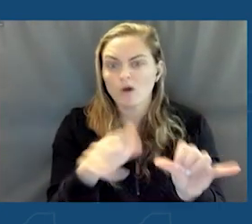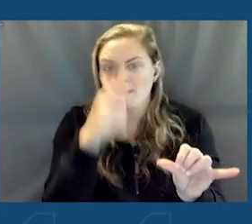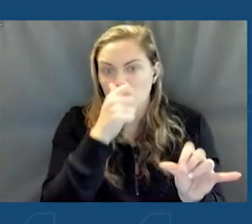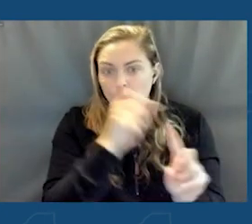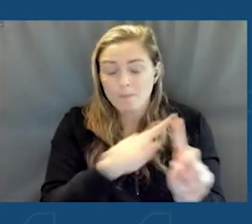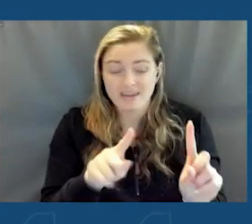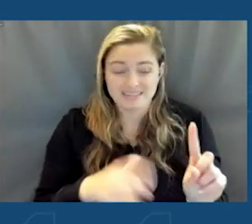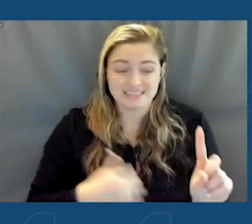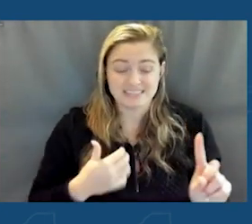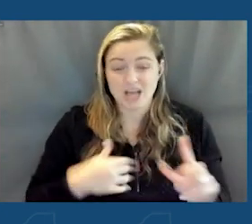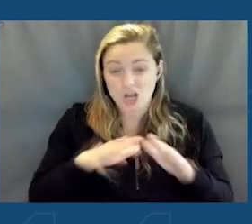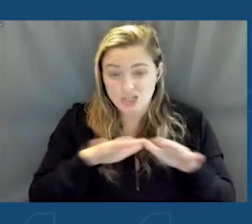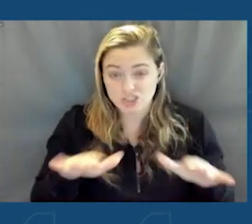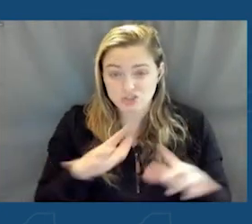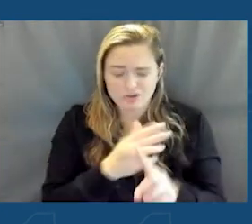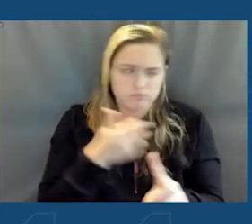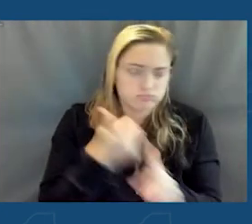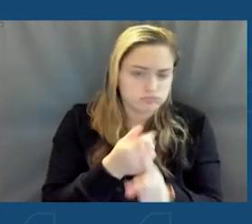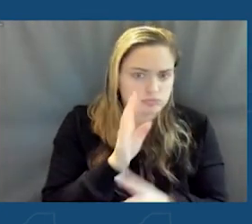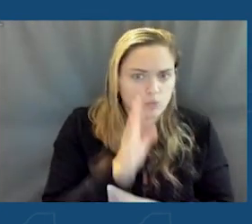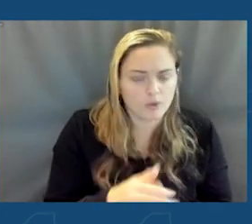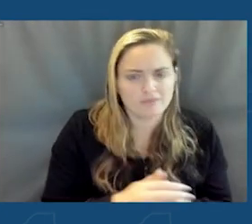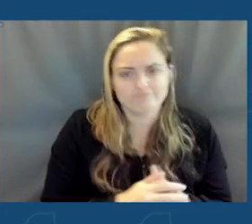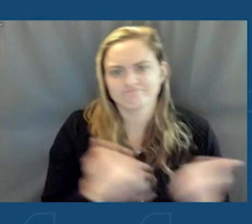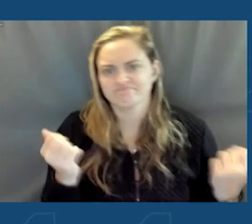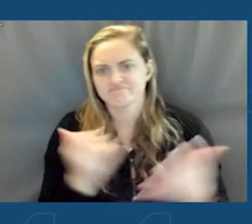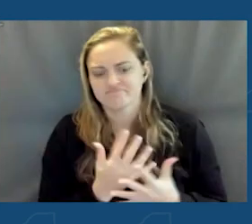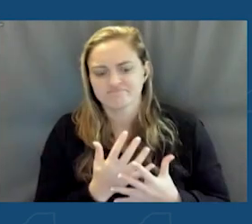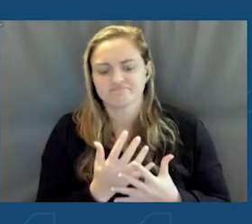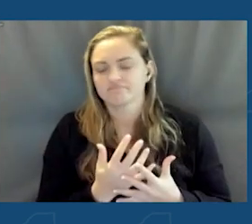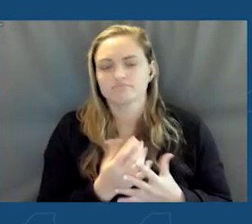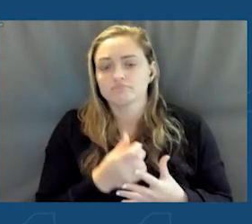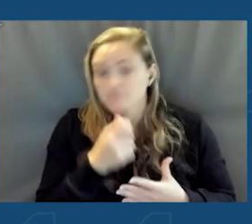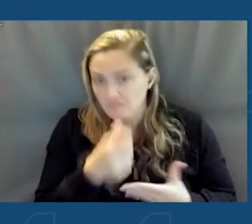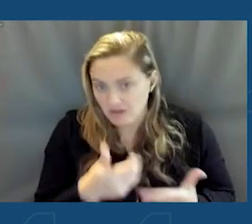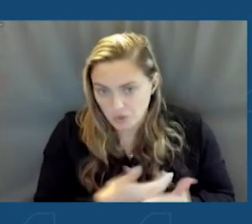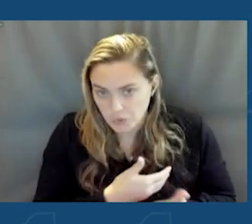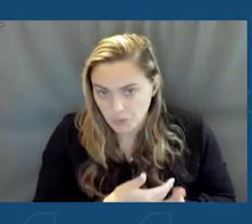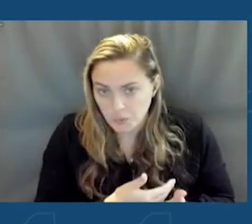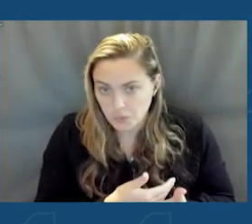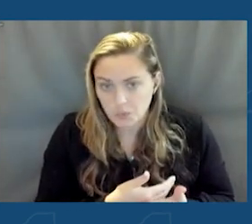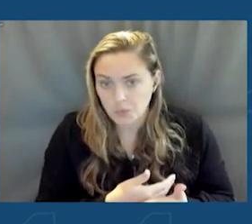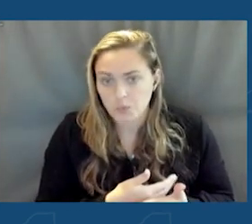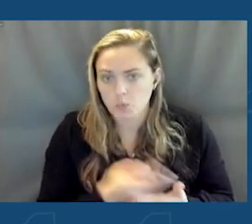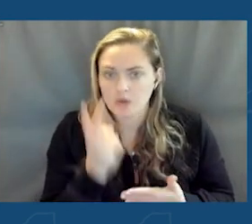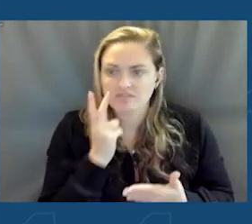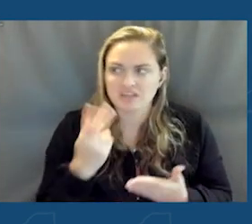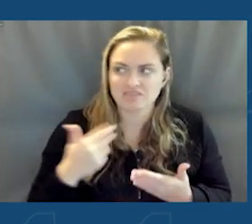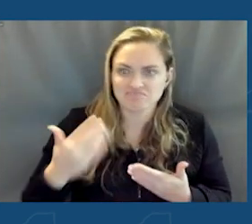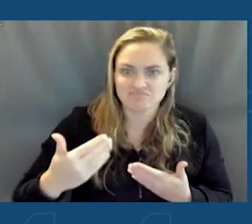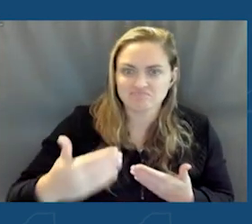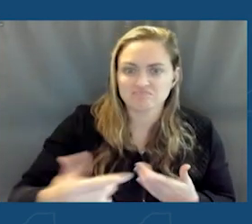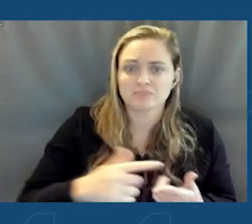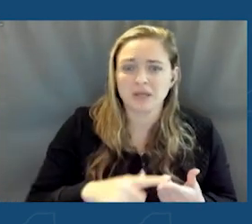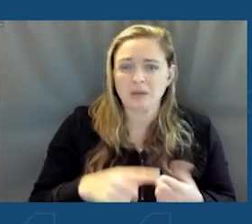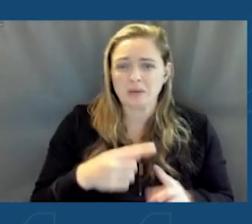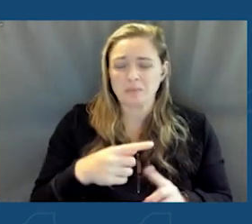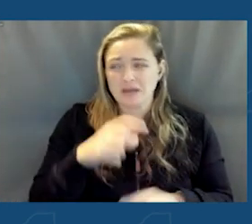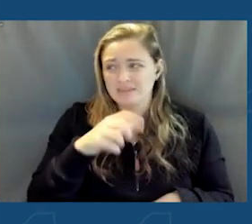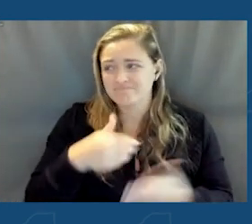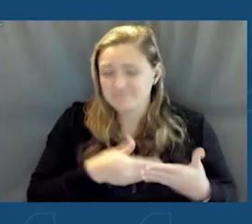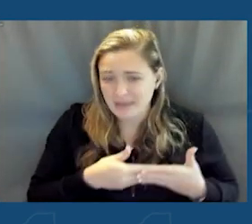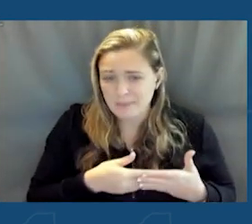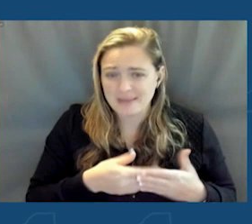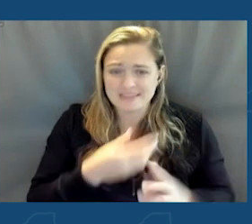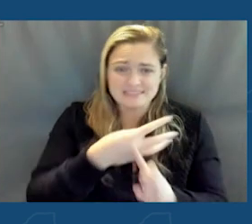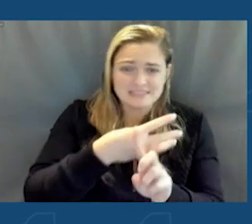younger children, and it's really frightening. It's not new at all, something we've seen before, but you know, infants as young as 6 months old have been